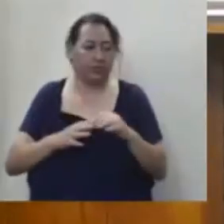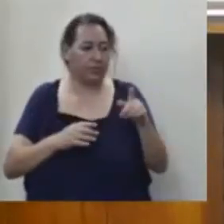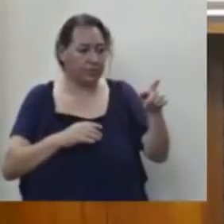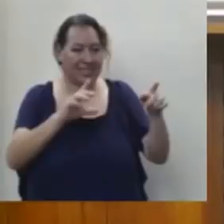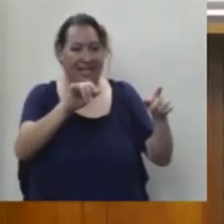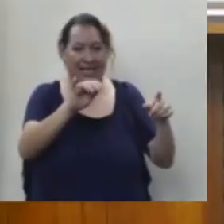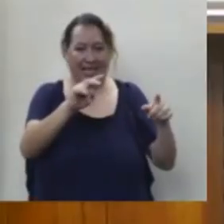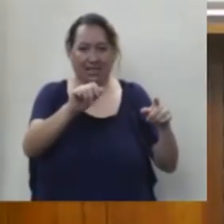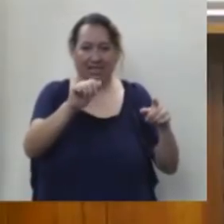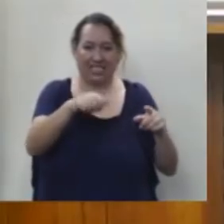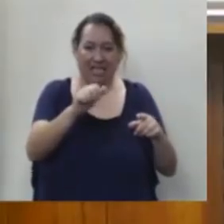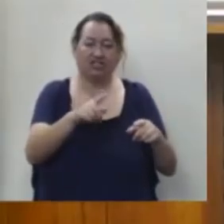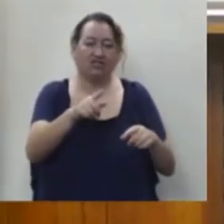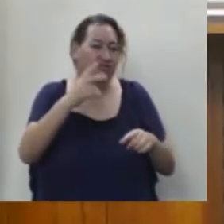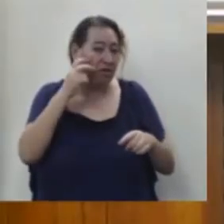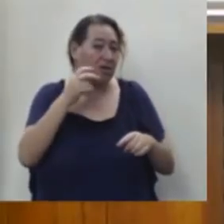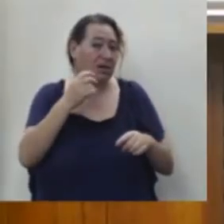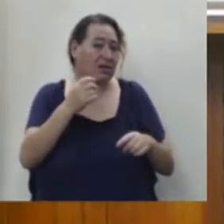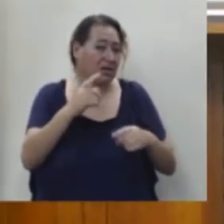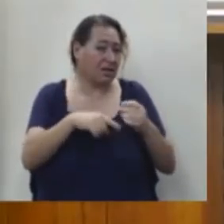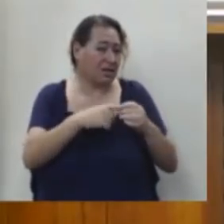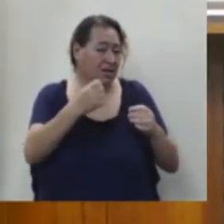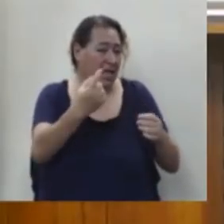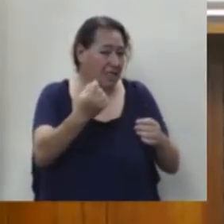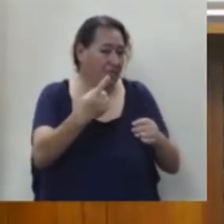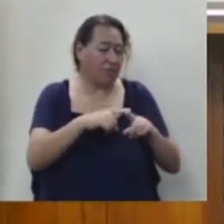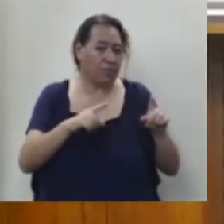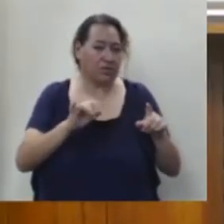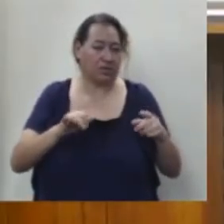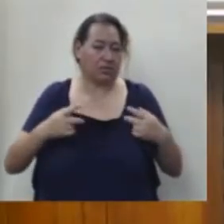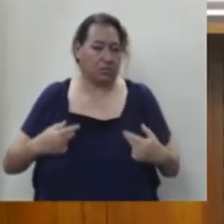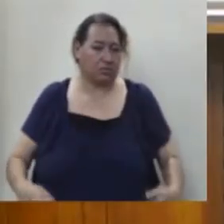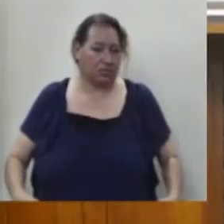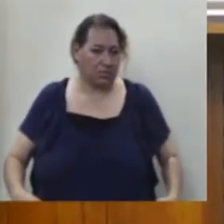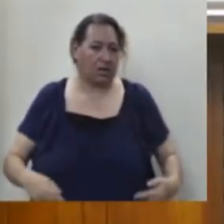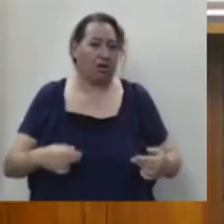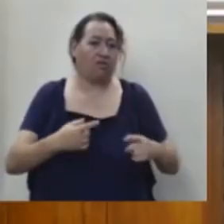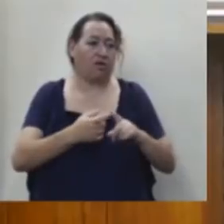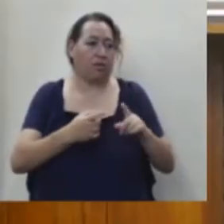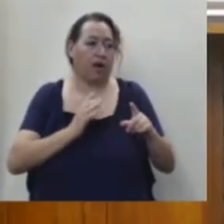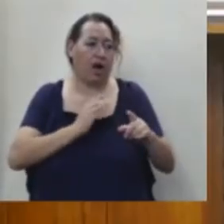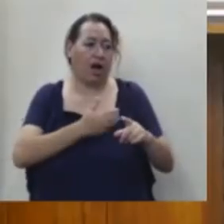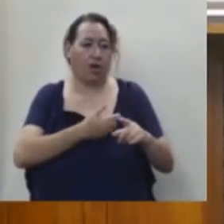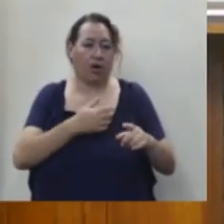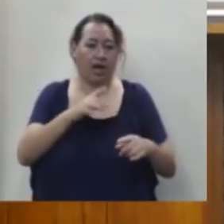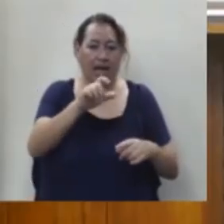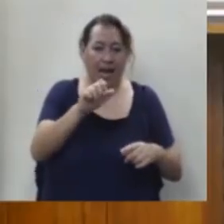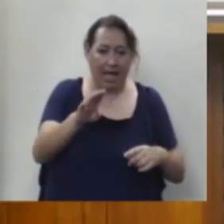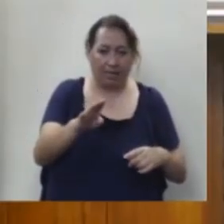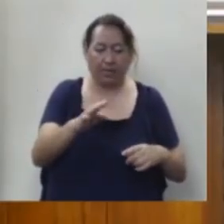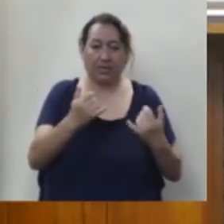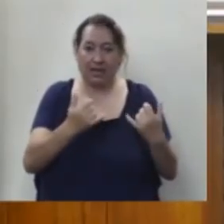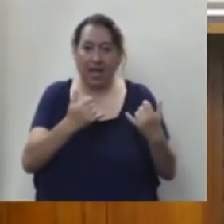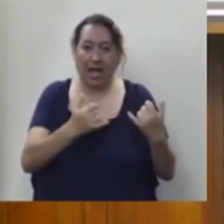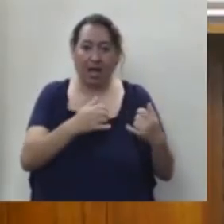but the 11 was only for the public health laboratory. That was not inclusive of now that GMH has the Abbott ID now test kit.